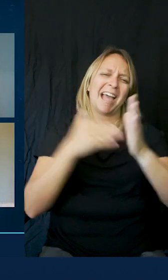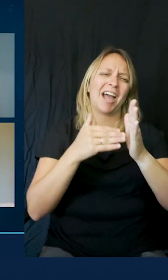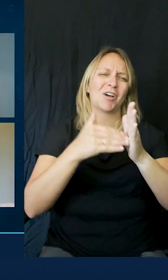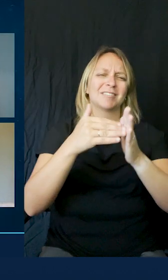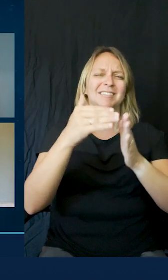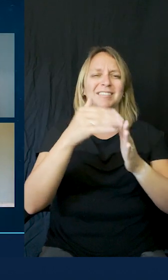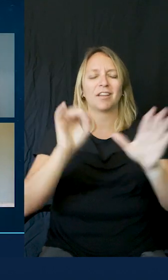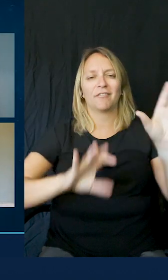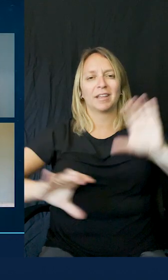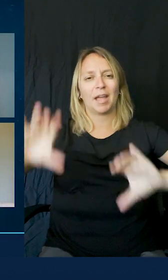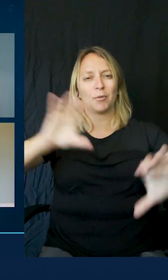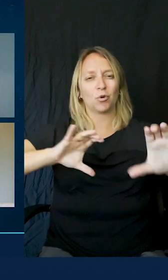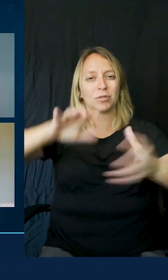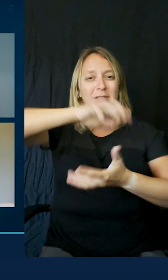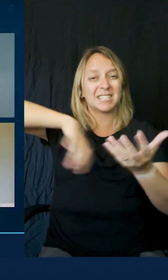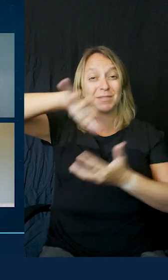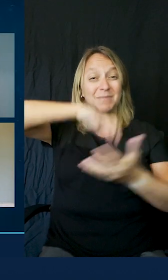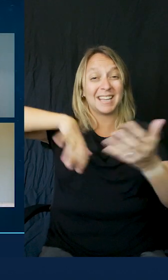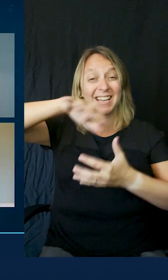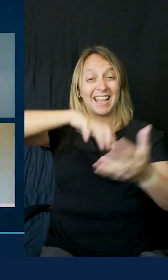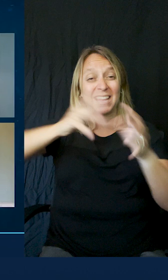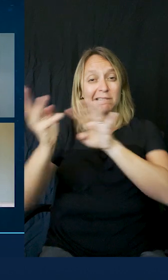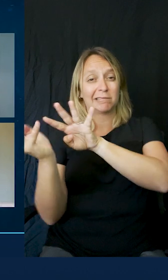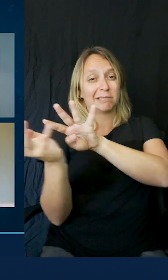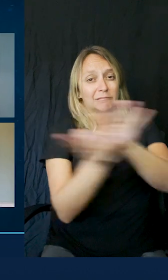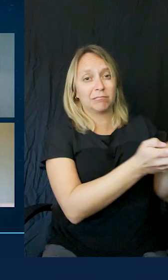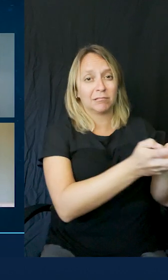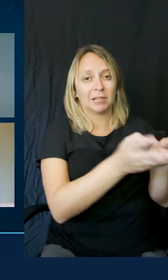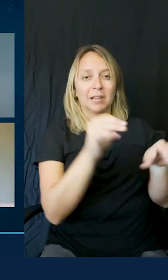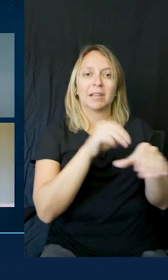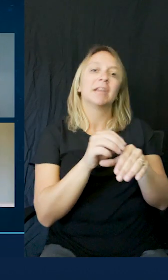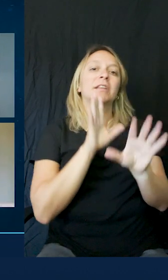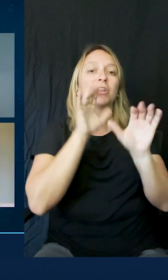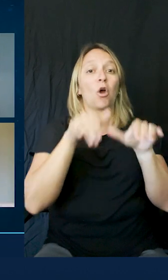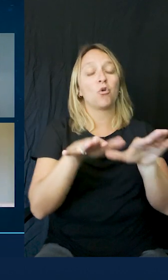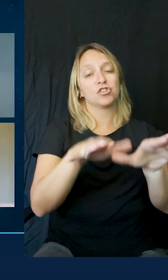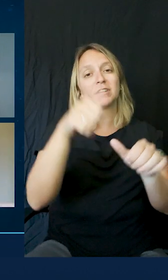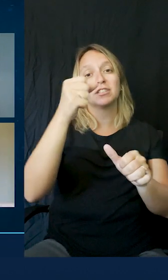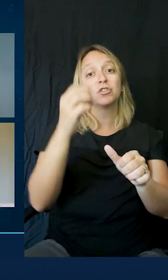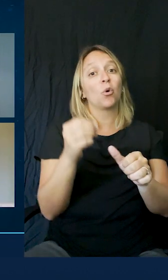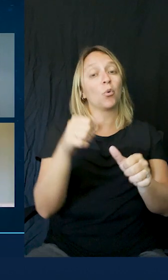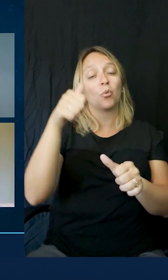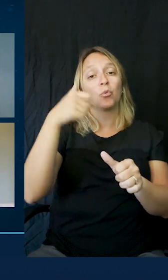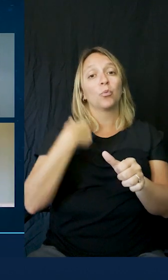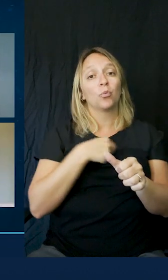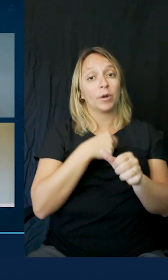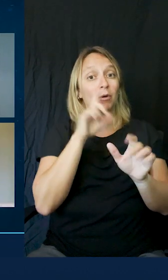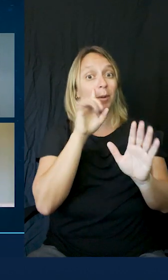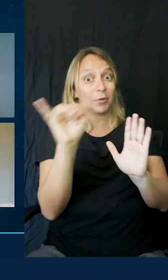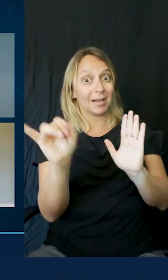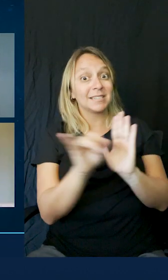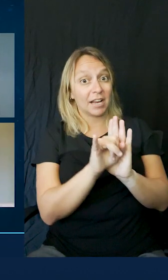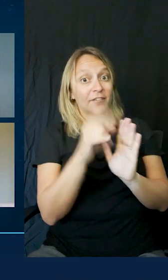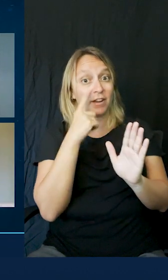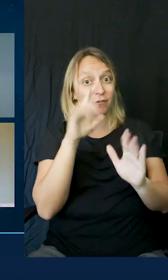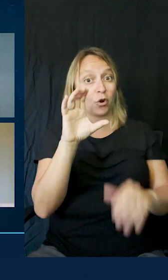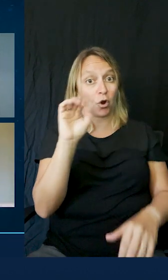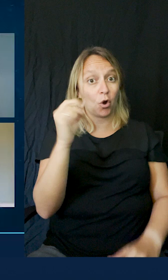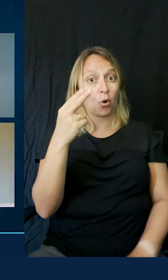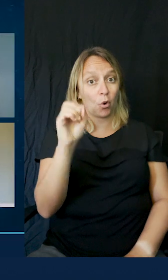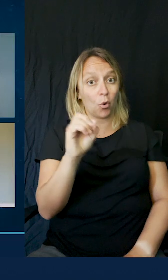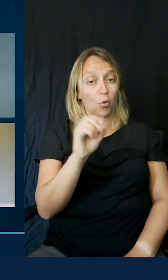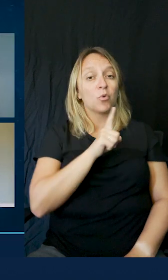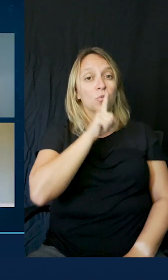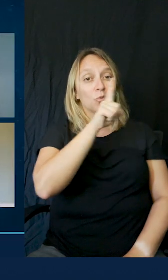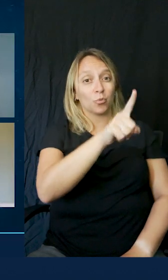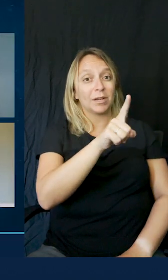becoming a chemical mixture every time it rains. So we were able to identify for coho that what's really the